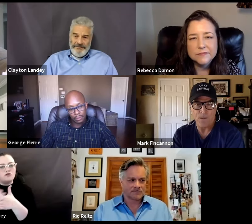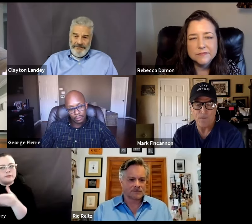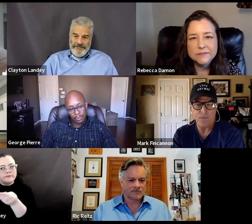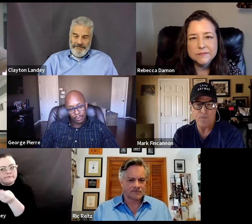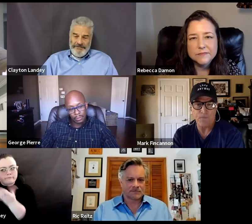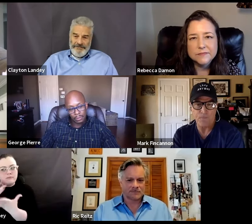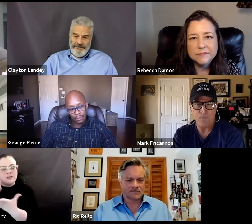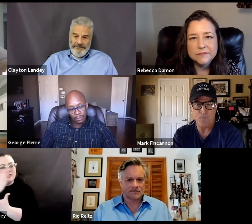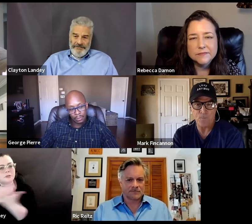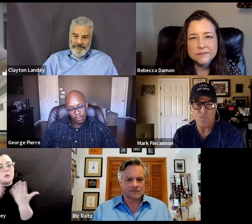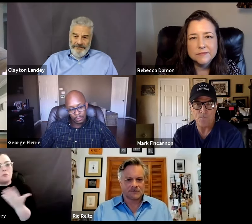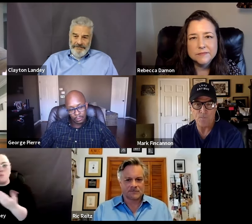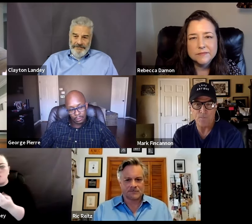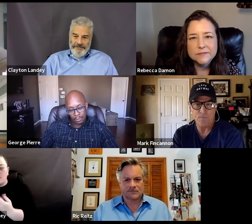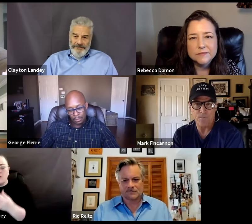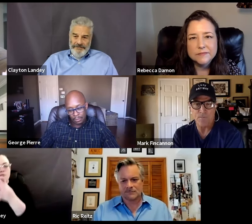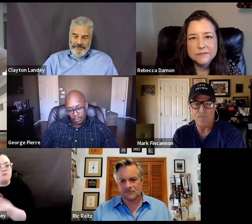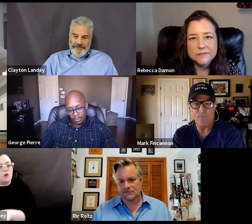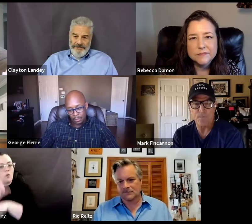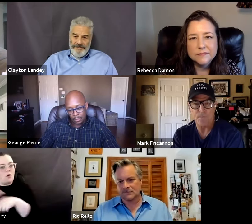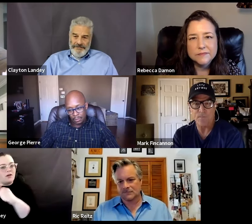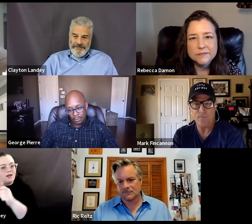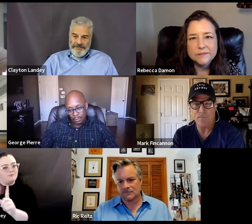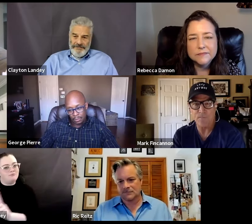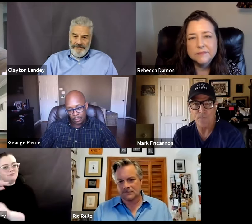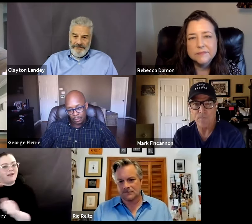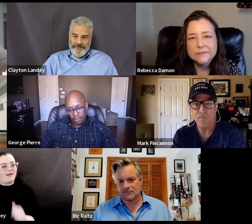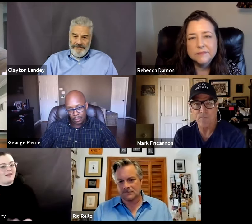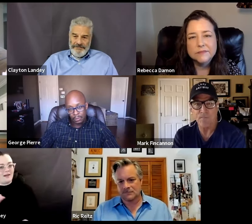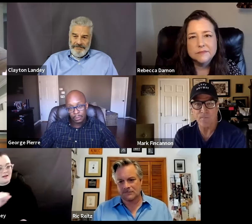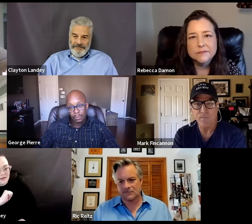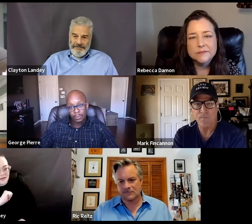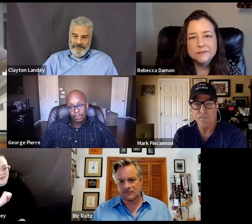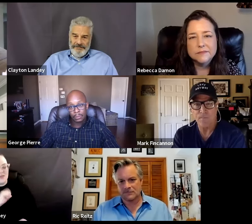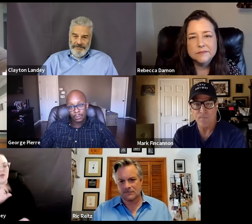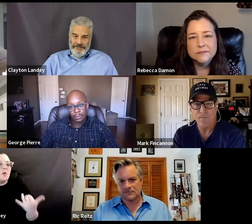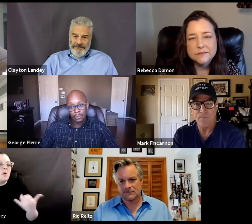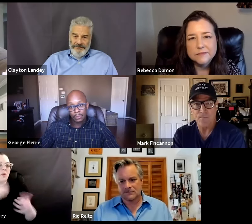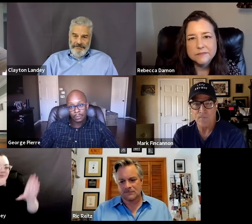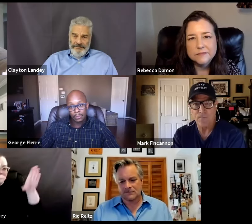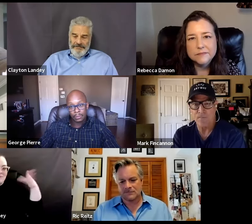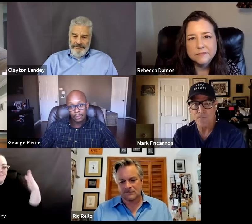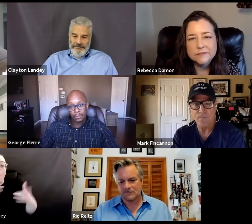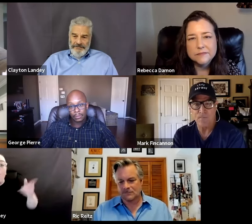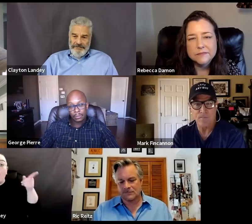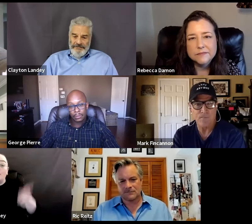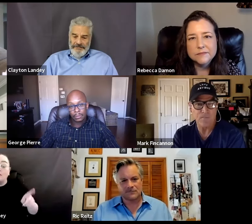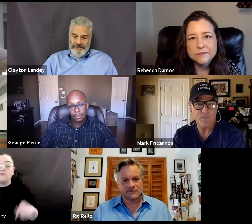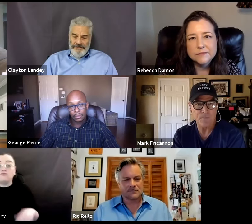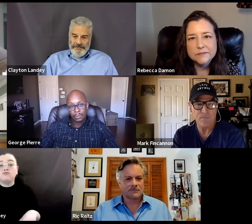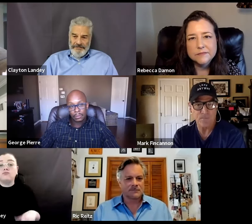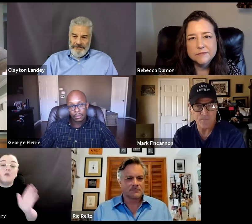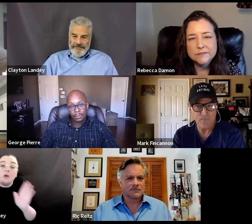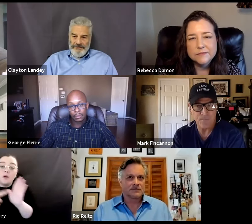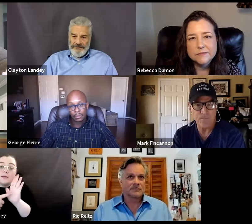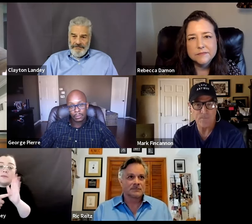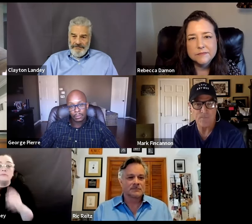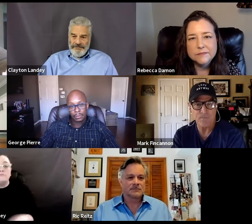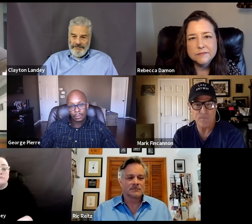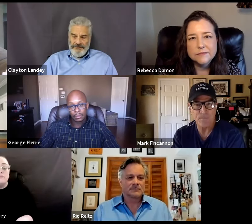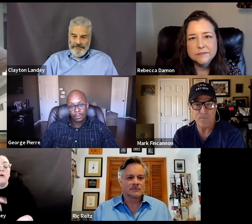that market. Through today's discussion, we're going to focus on what's happening. Just as an example, getting one example of an